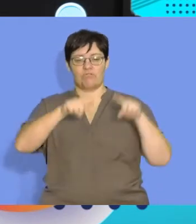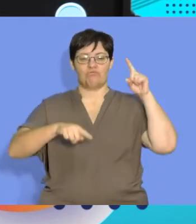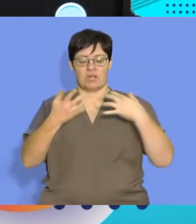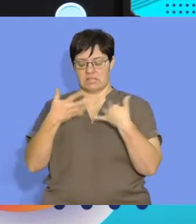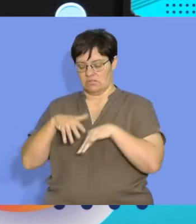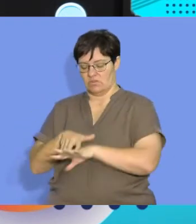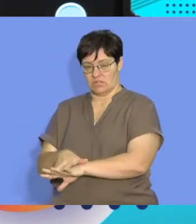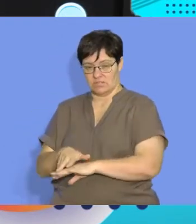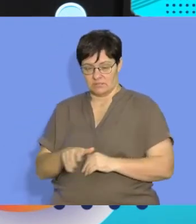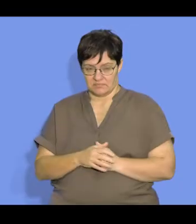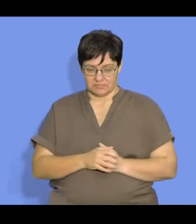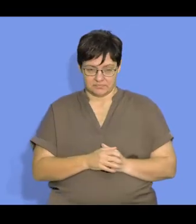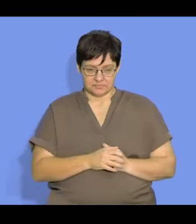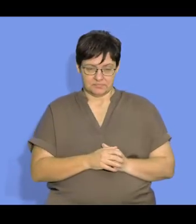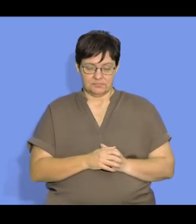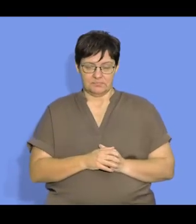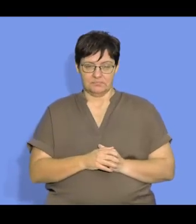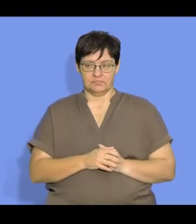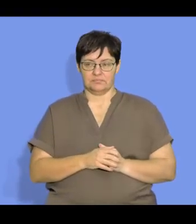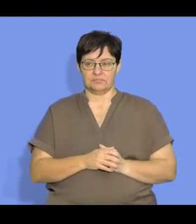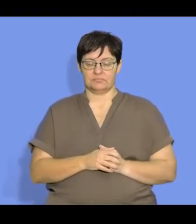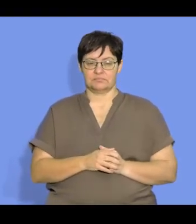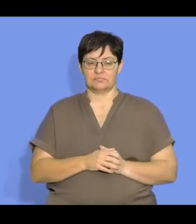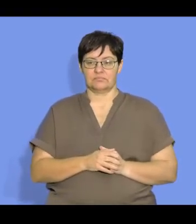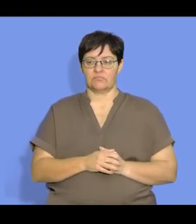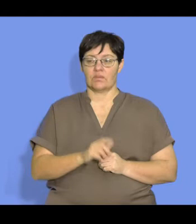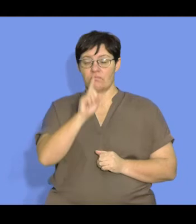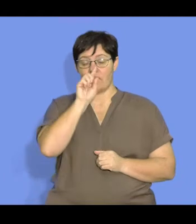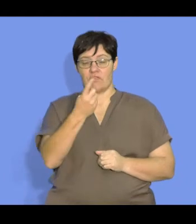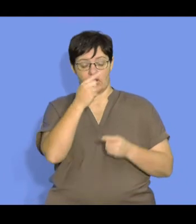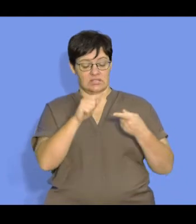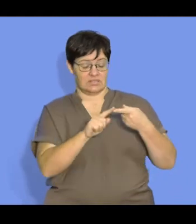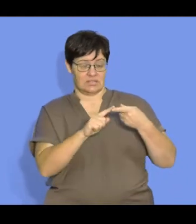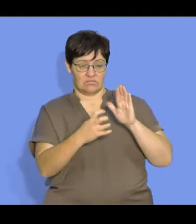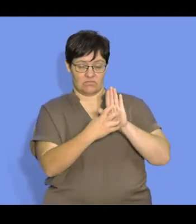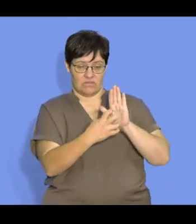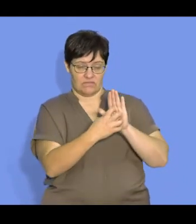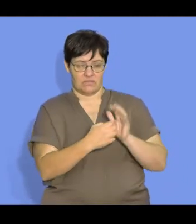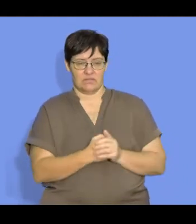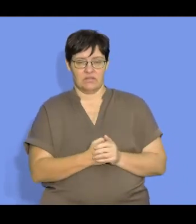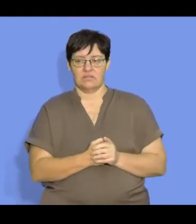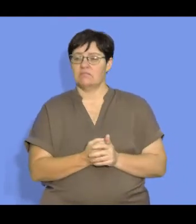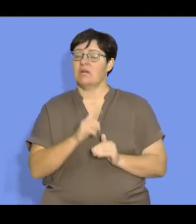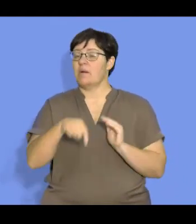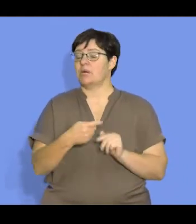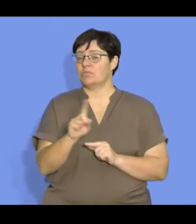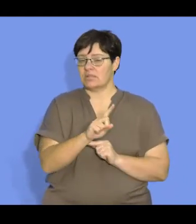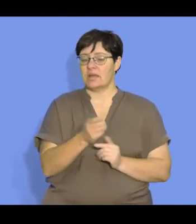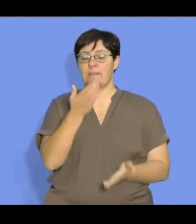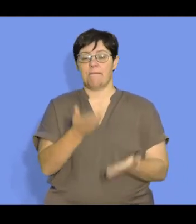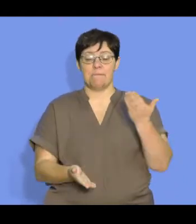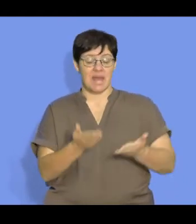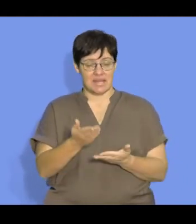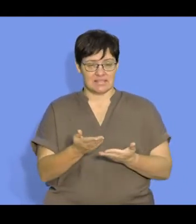of reactions. So if we're going to go look at our first graph, and our first graph is all about the mass of